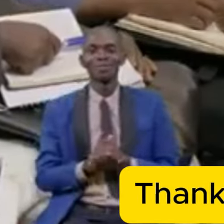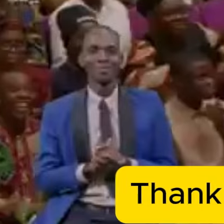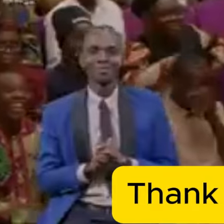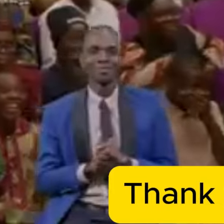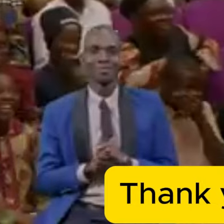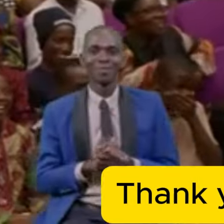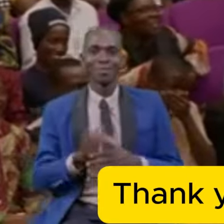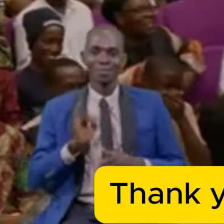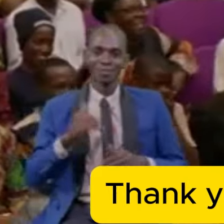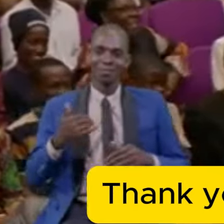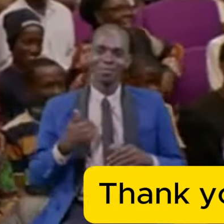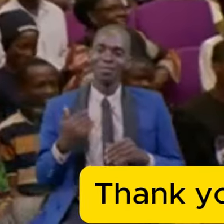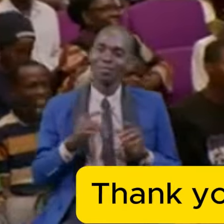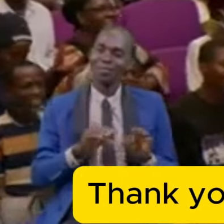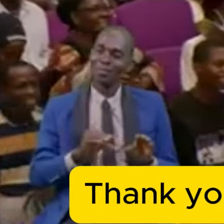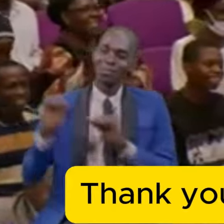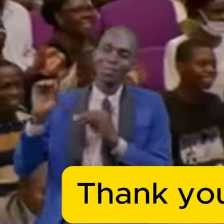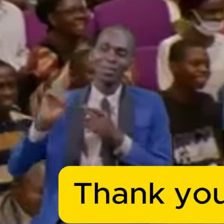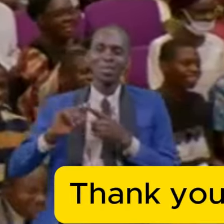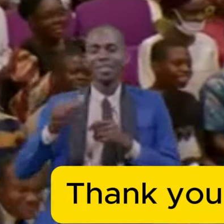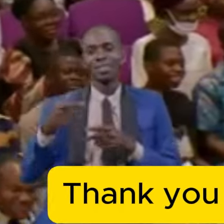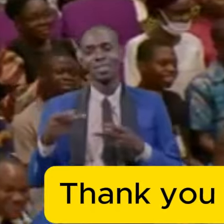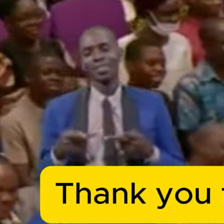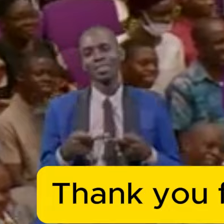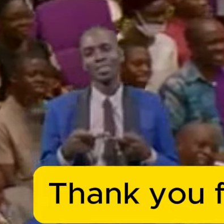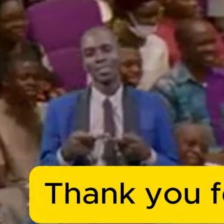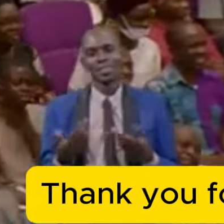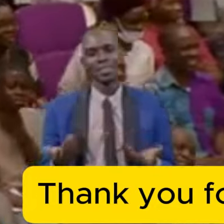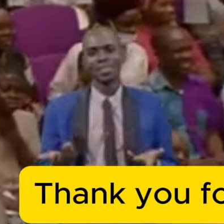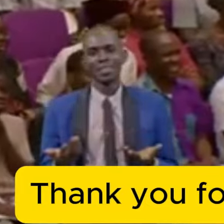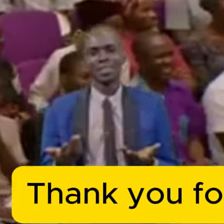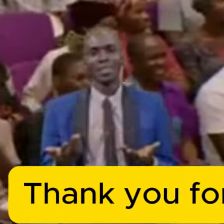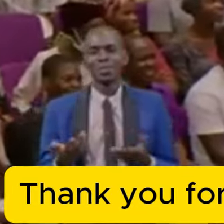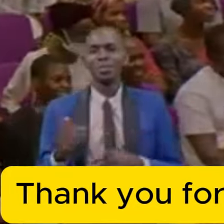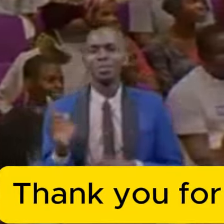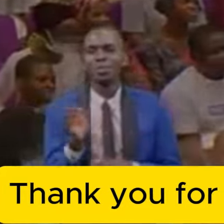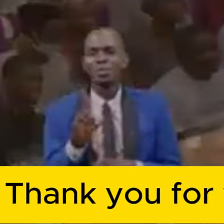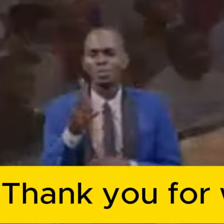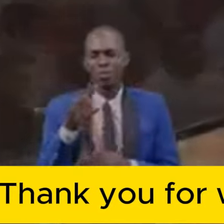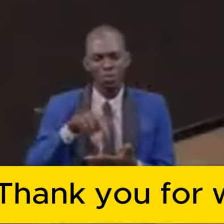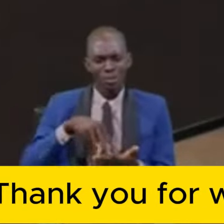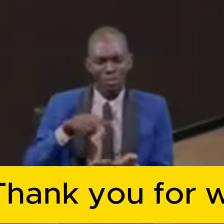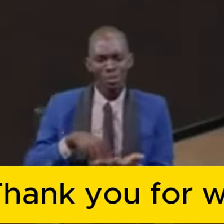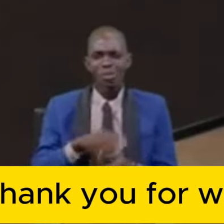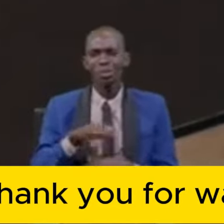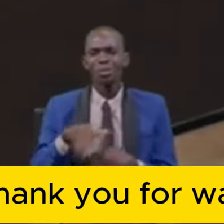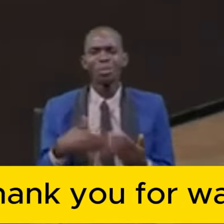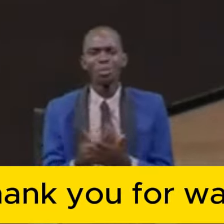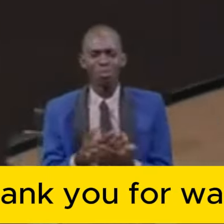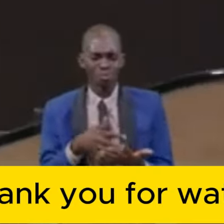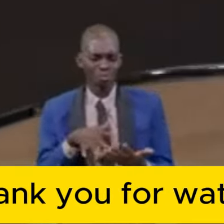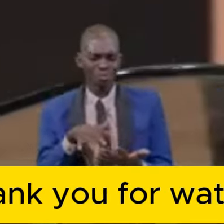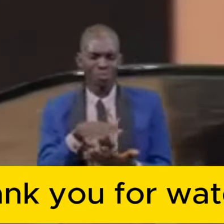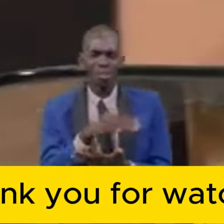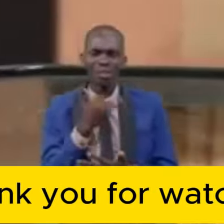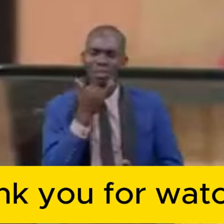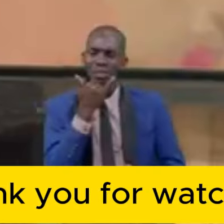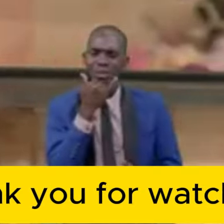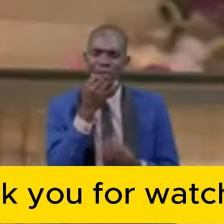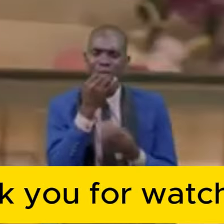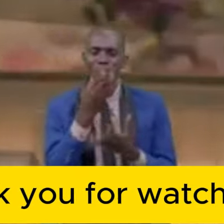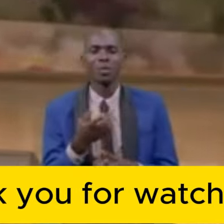there, I've relocated. Why do you even read all those things? And